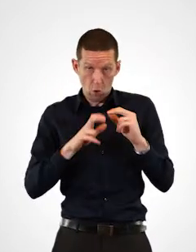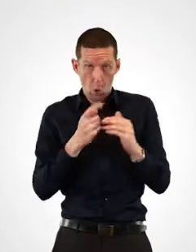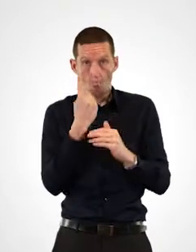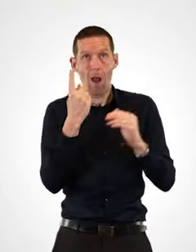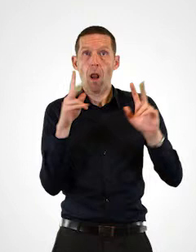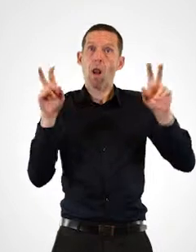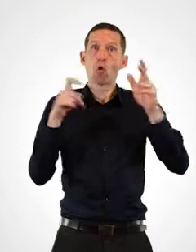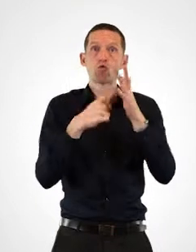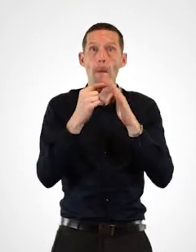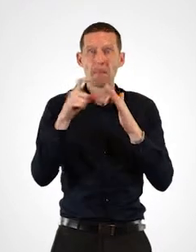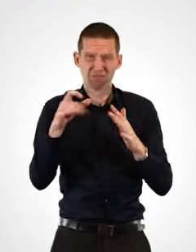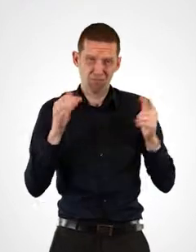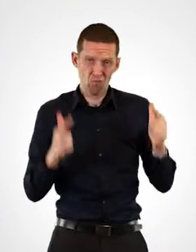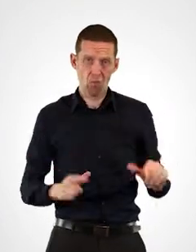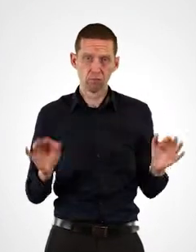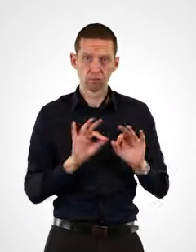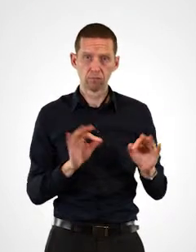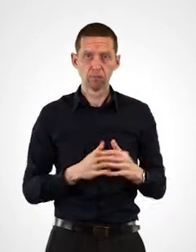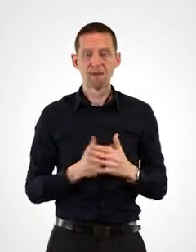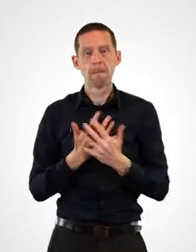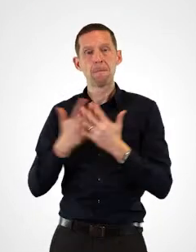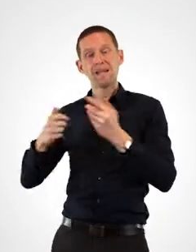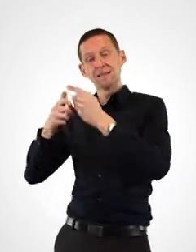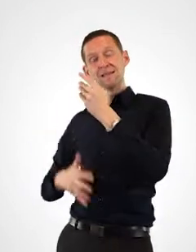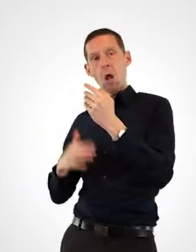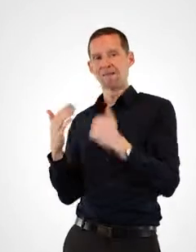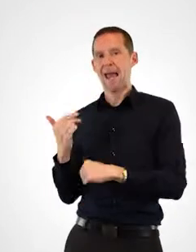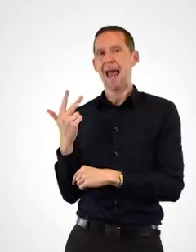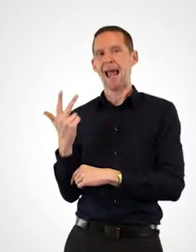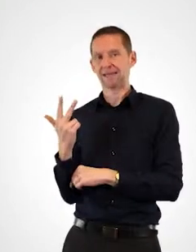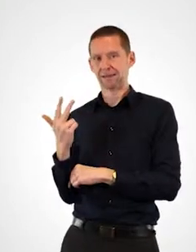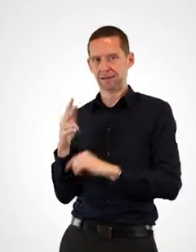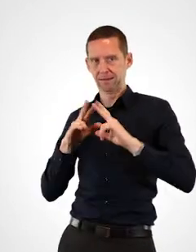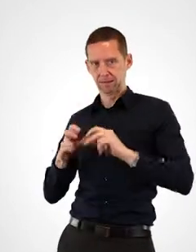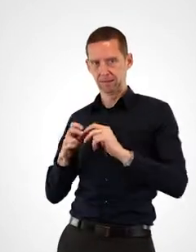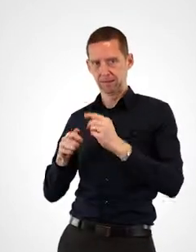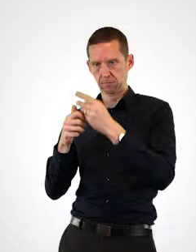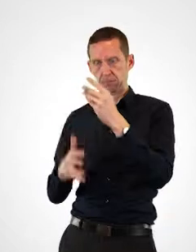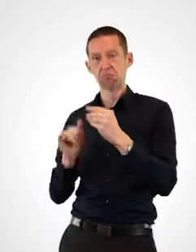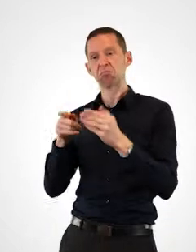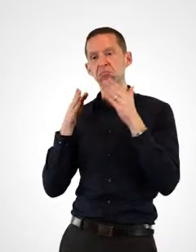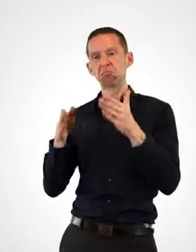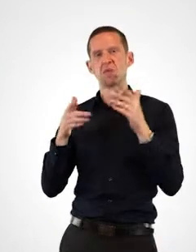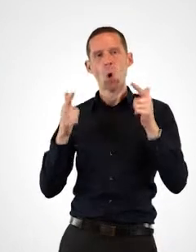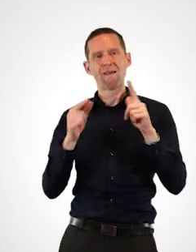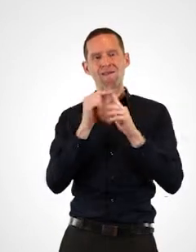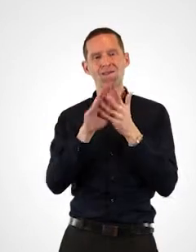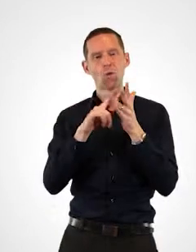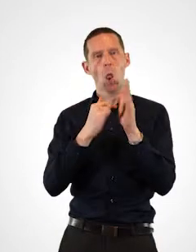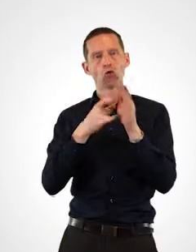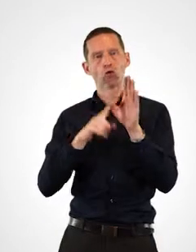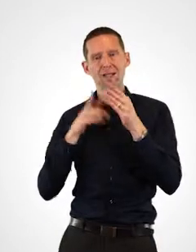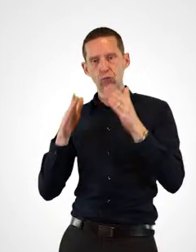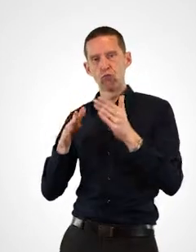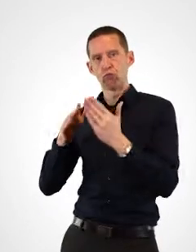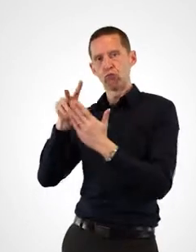topic. The largest group of studies had 8, and these were focused a lot on phonology as it relates to reading